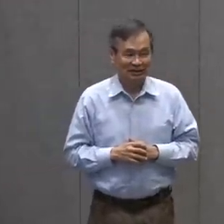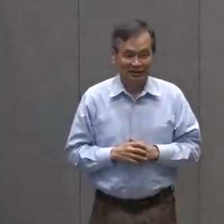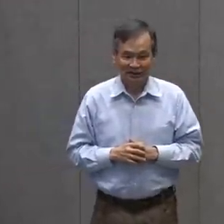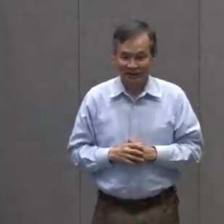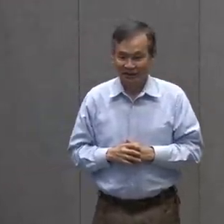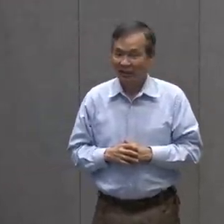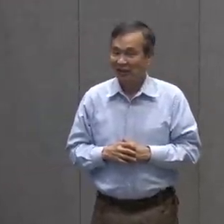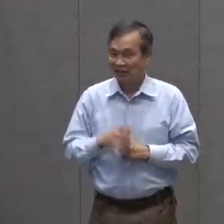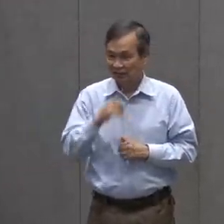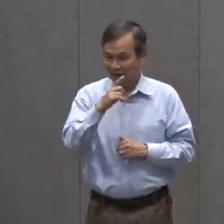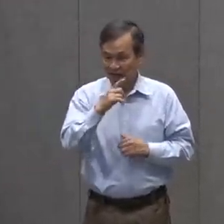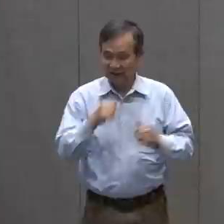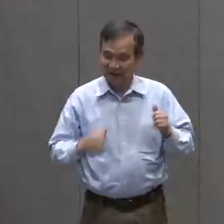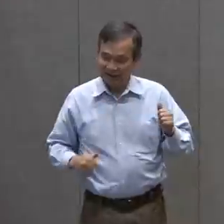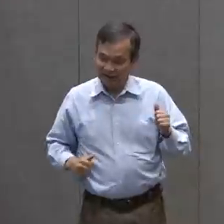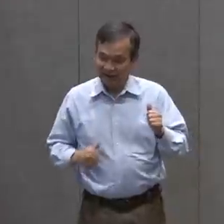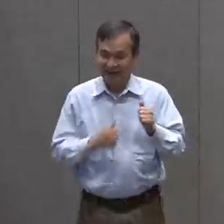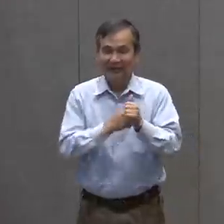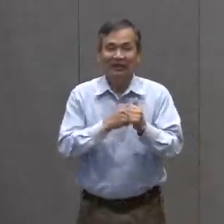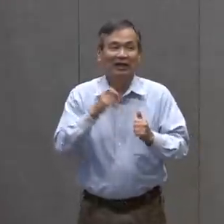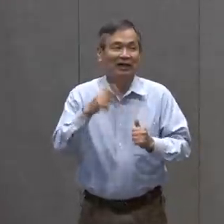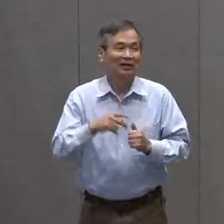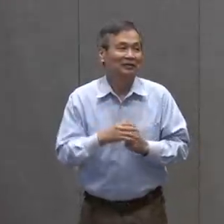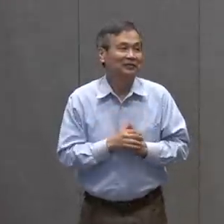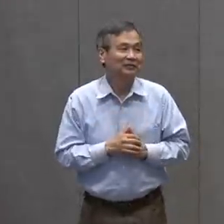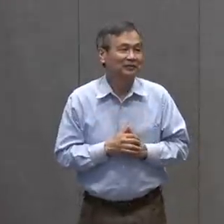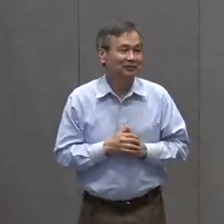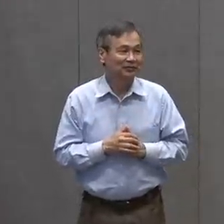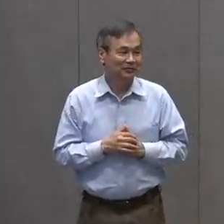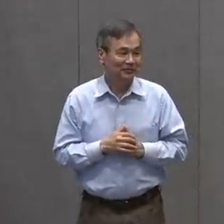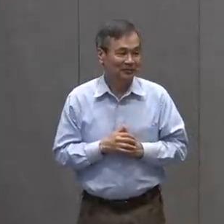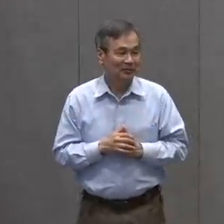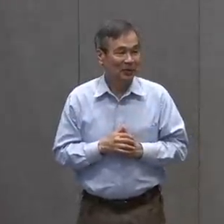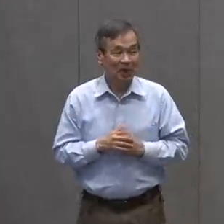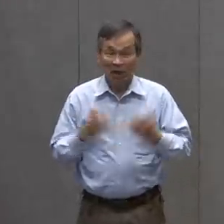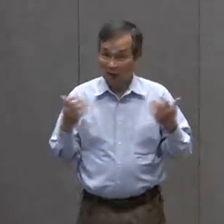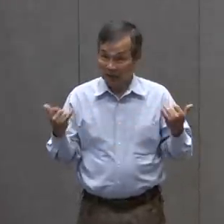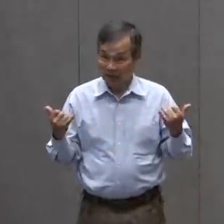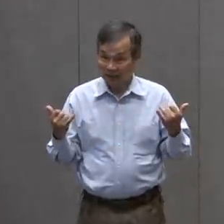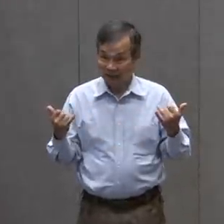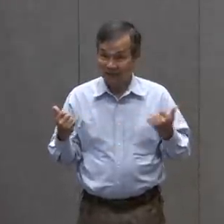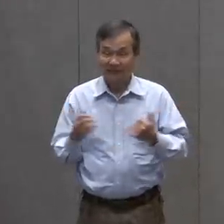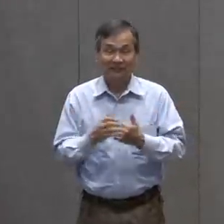She is catching up a lot quicker than we had hoped. All right. Okay, so